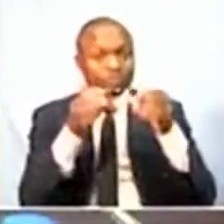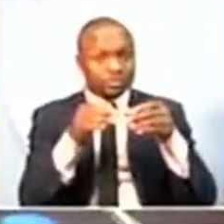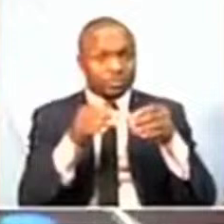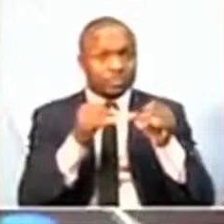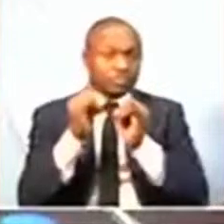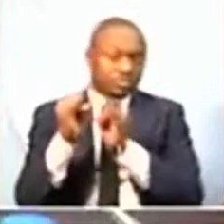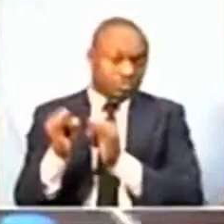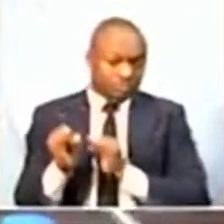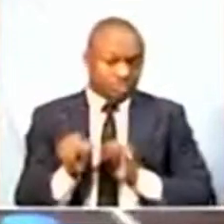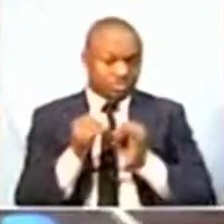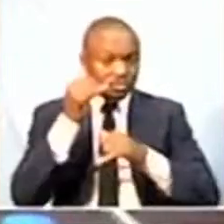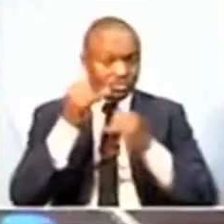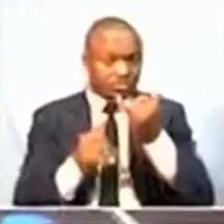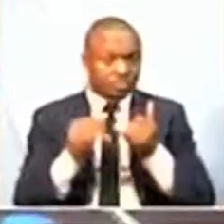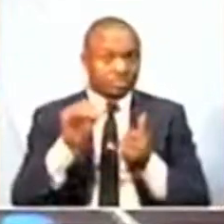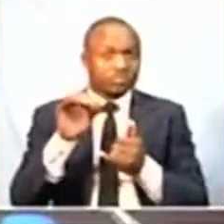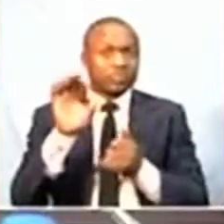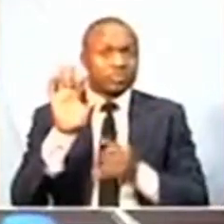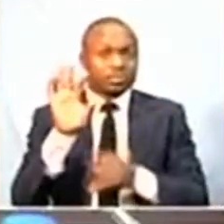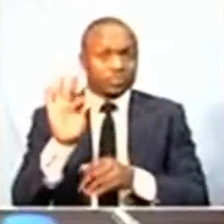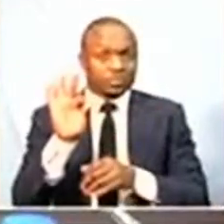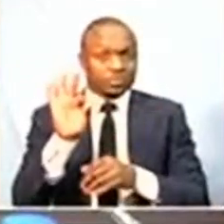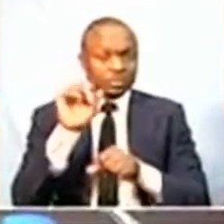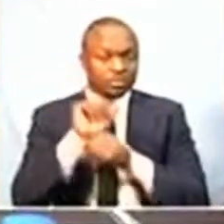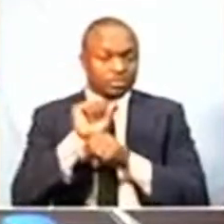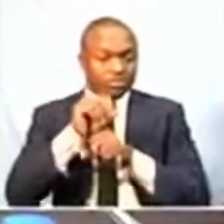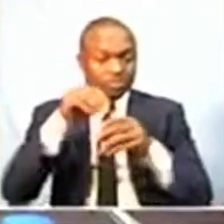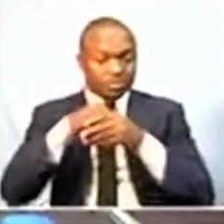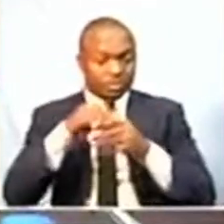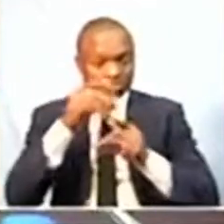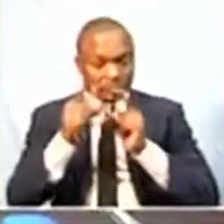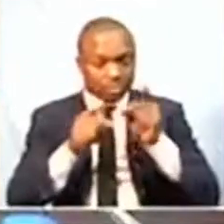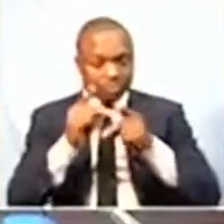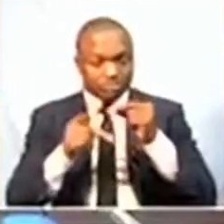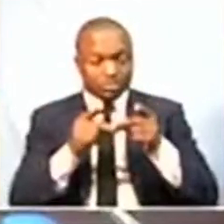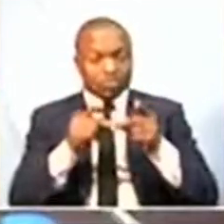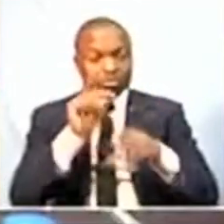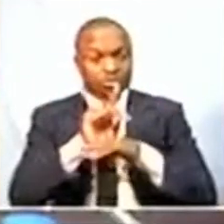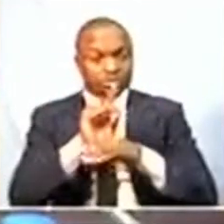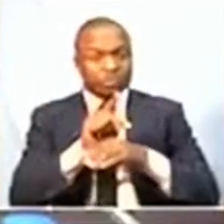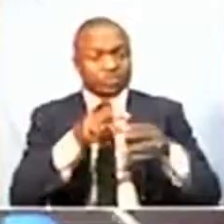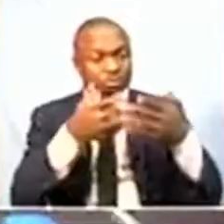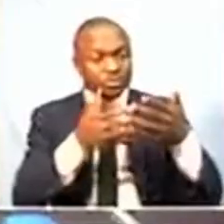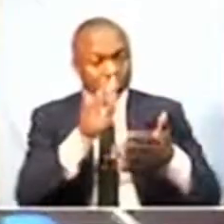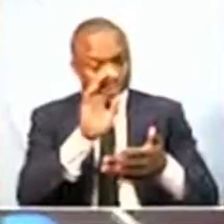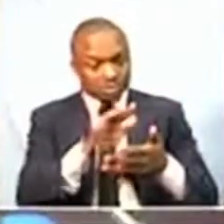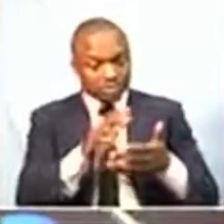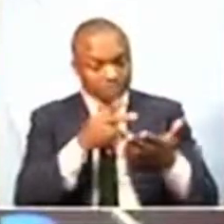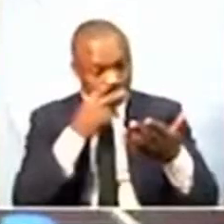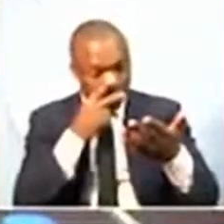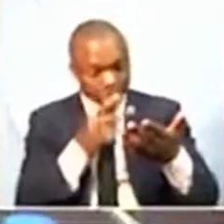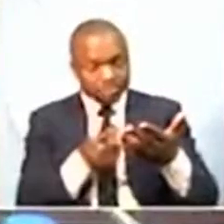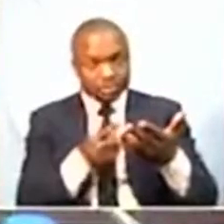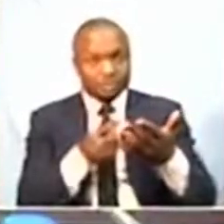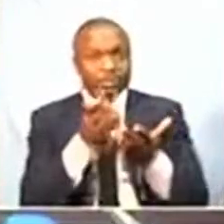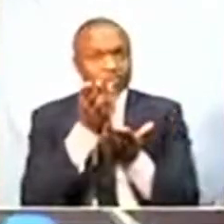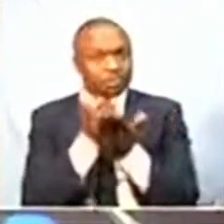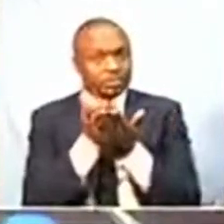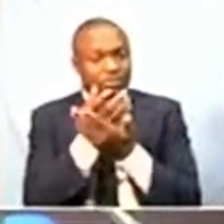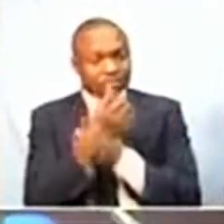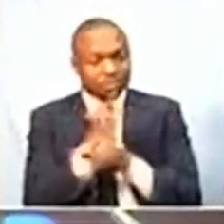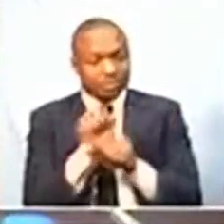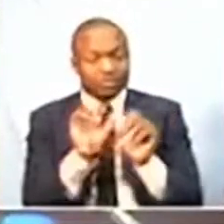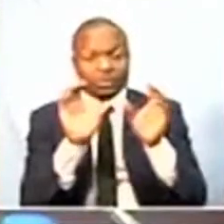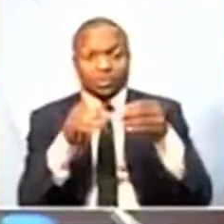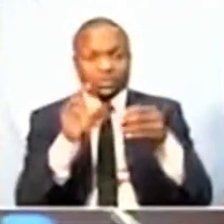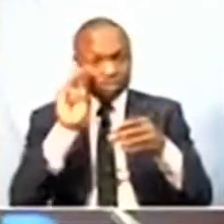implemented and completed the 9 work in progress projects, and documentation is available for verification. Remedial measure taken, Chair,